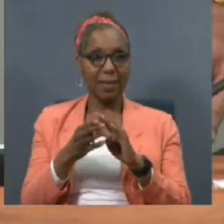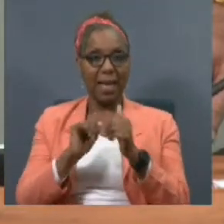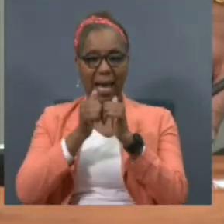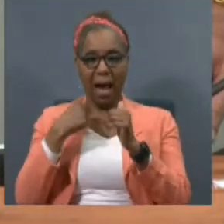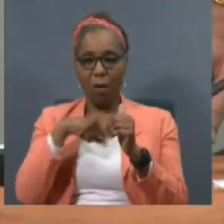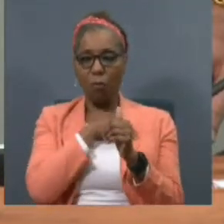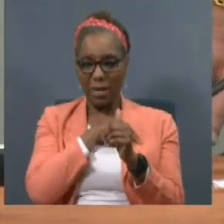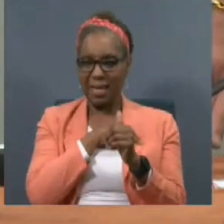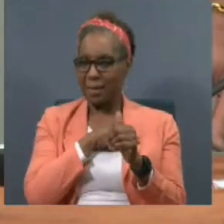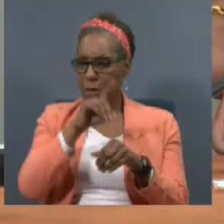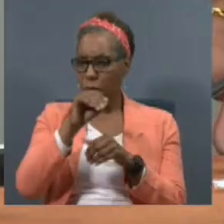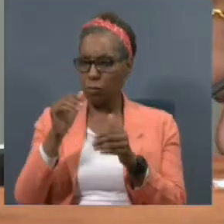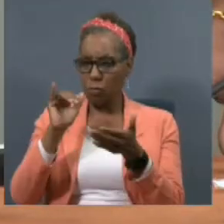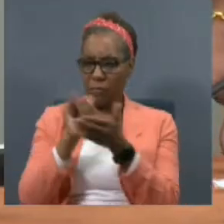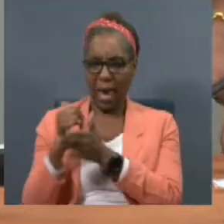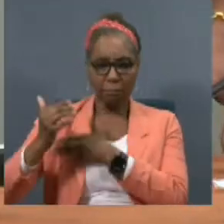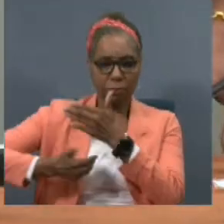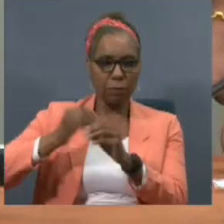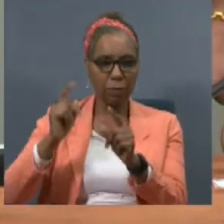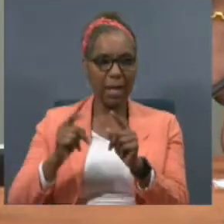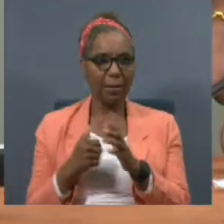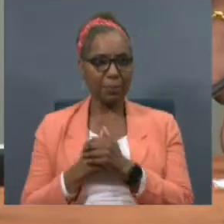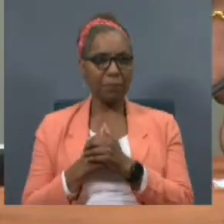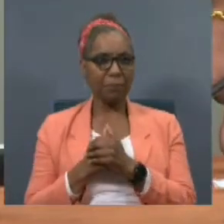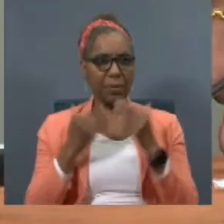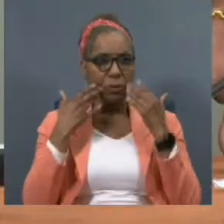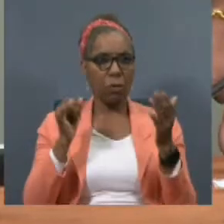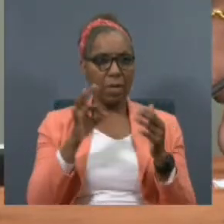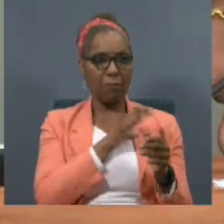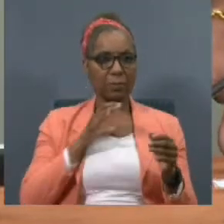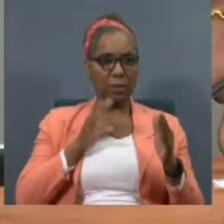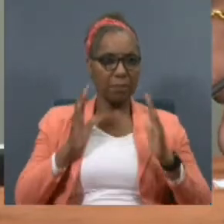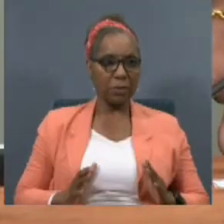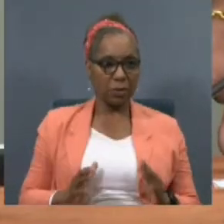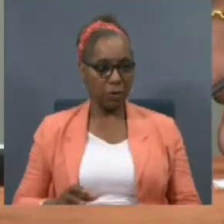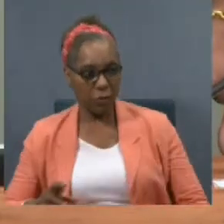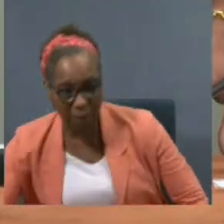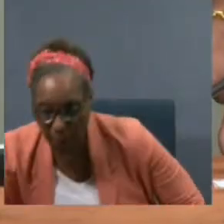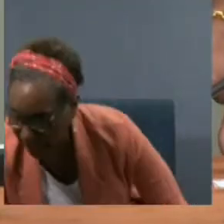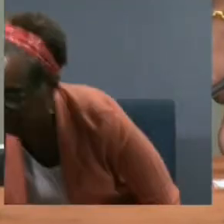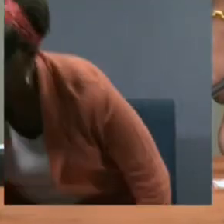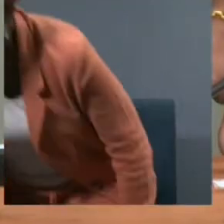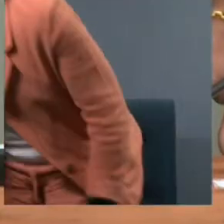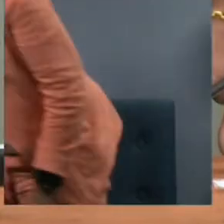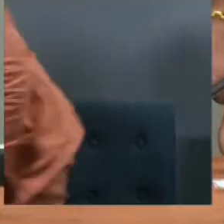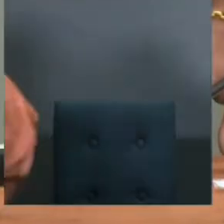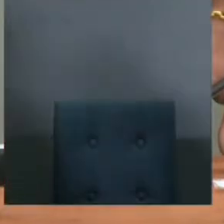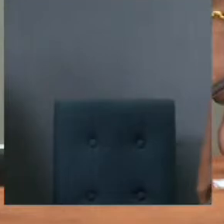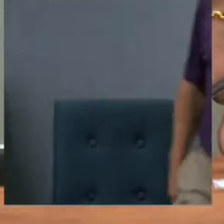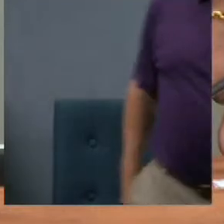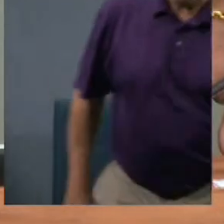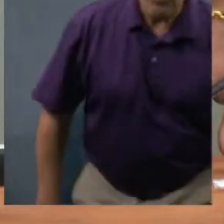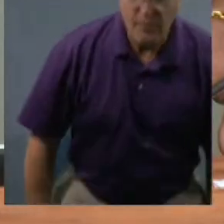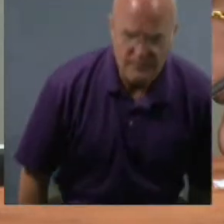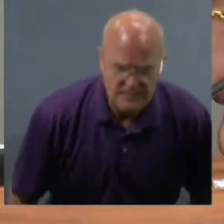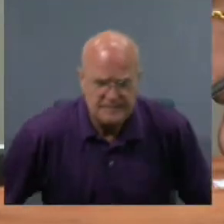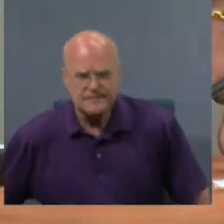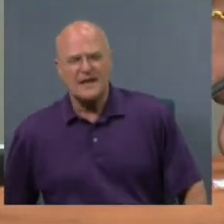how do we go about that? Just, I think it was, I don't know if it was Commissioner Russell or Commissioner Brown who made a statement